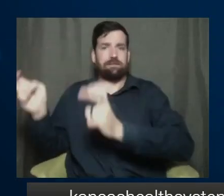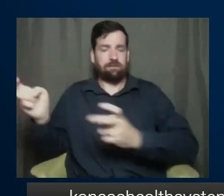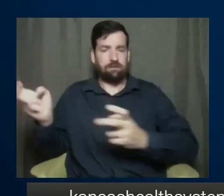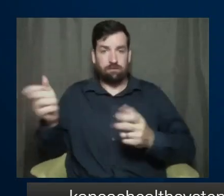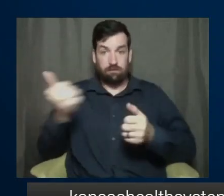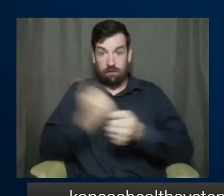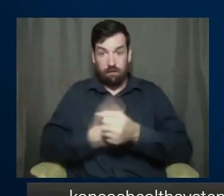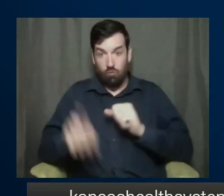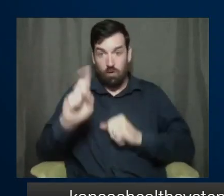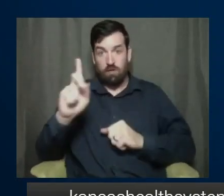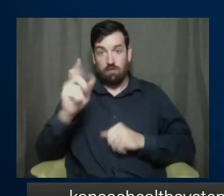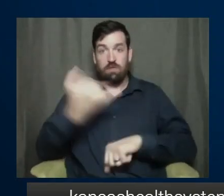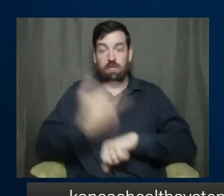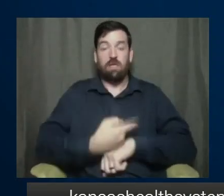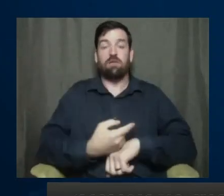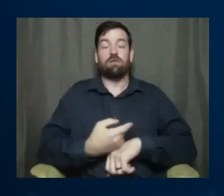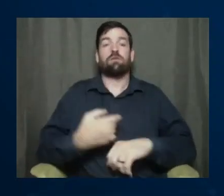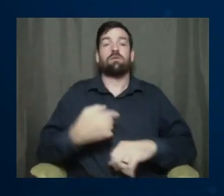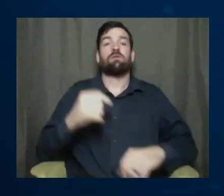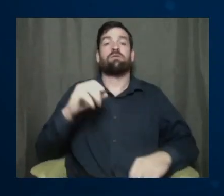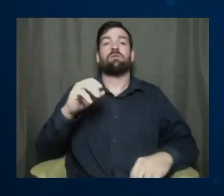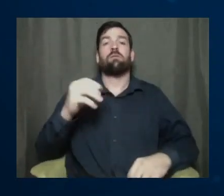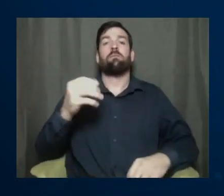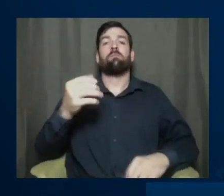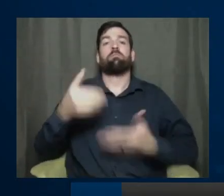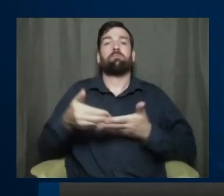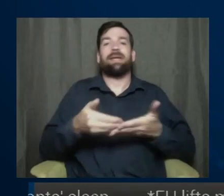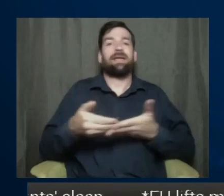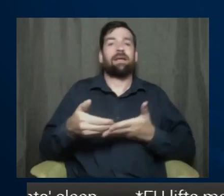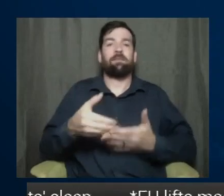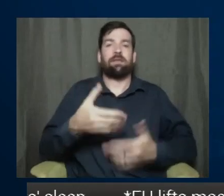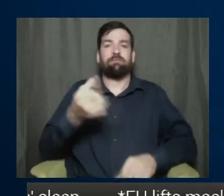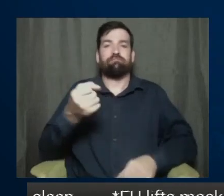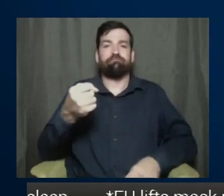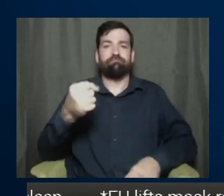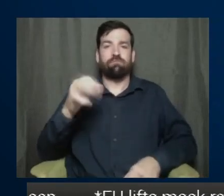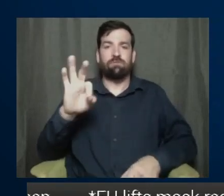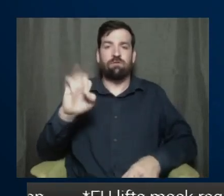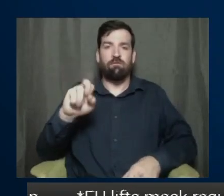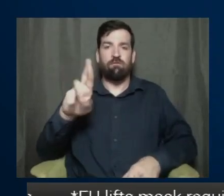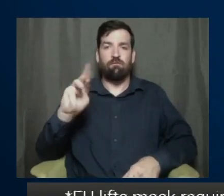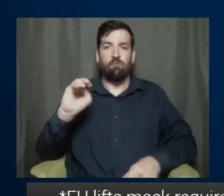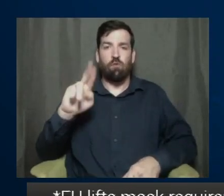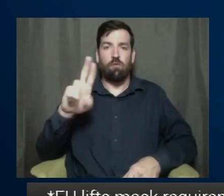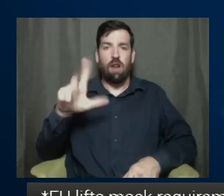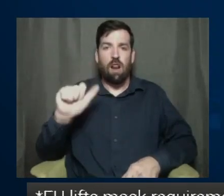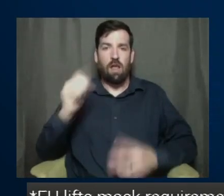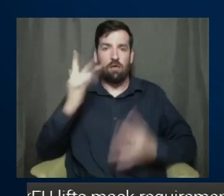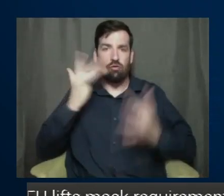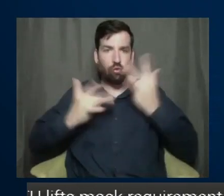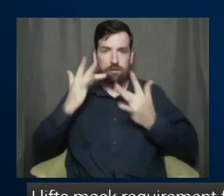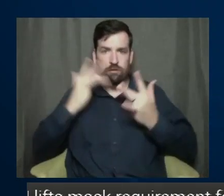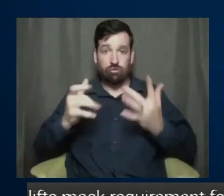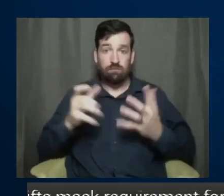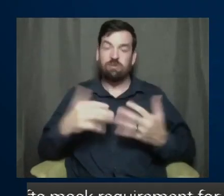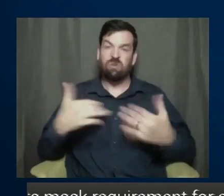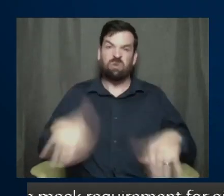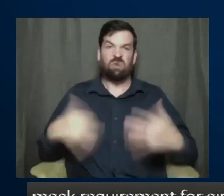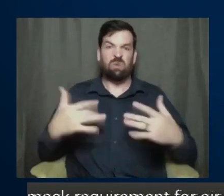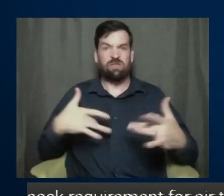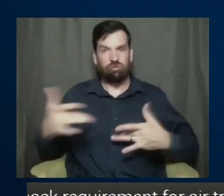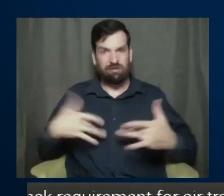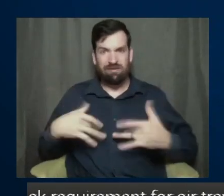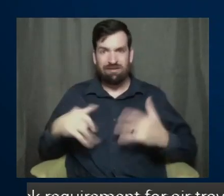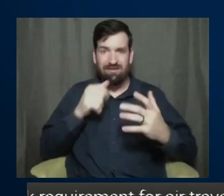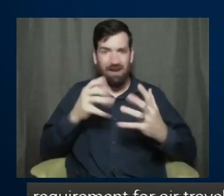the formula shortage across our country. It's very concerning and not a lot of answers right now to it.